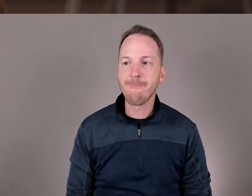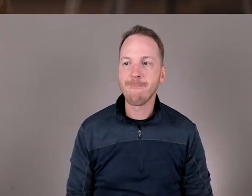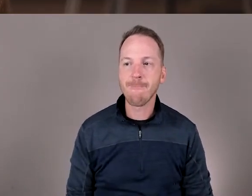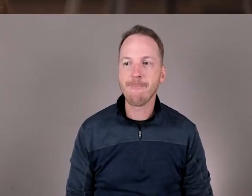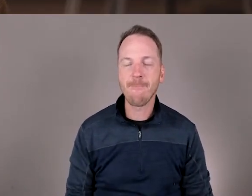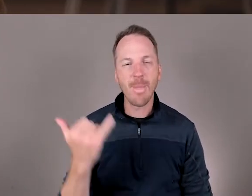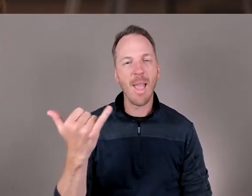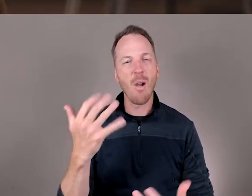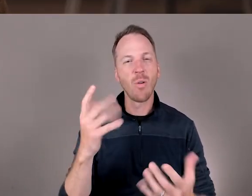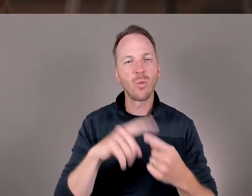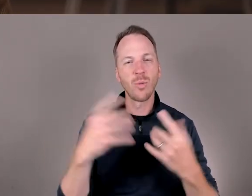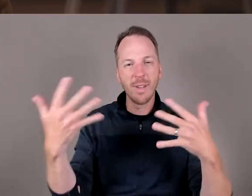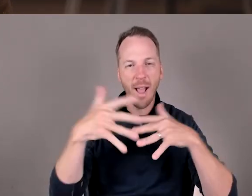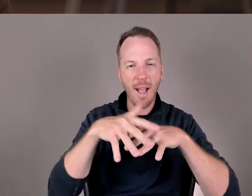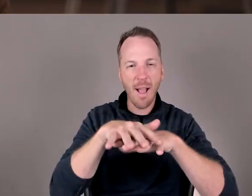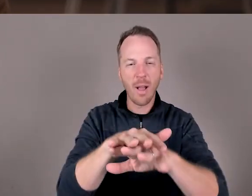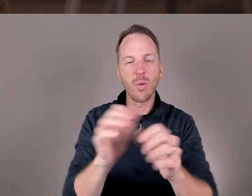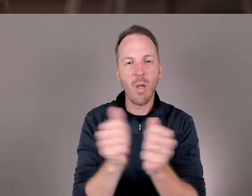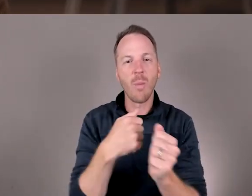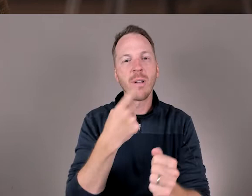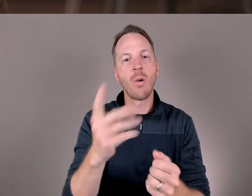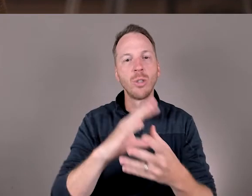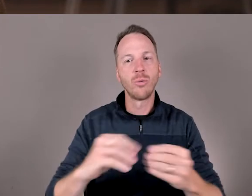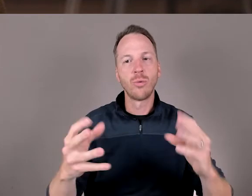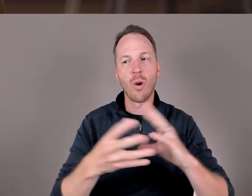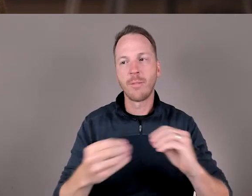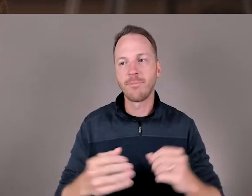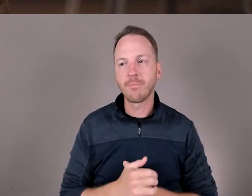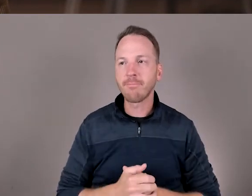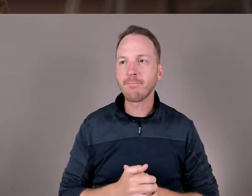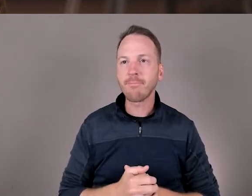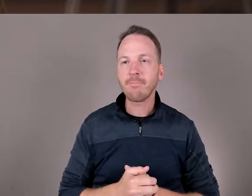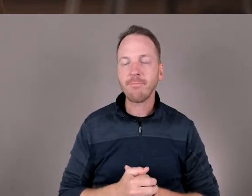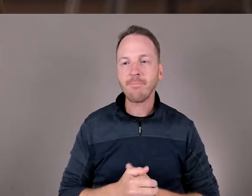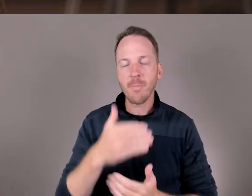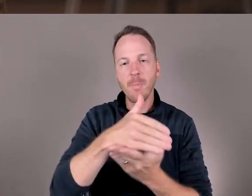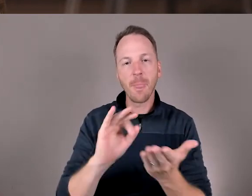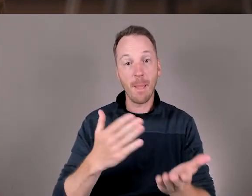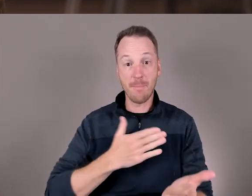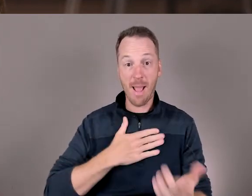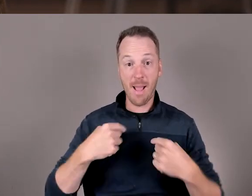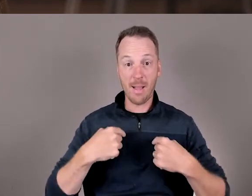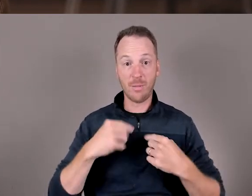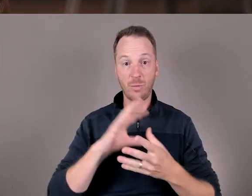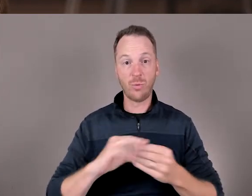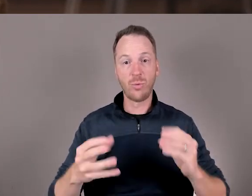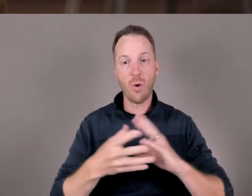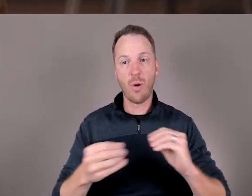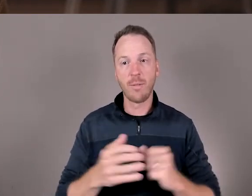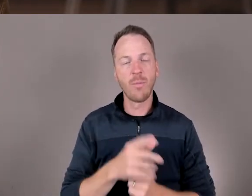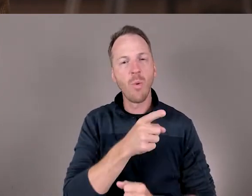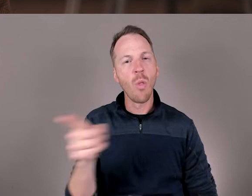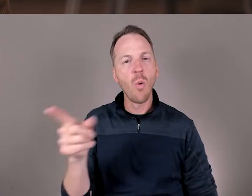To tie this all together, I want to tell you a story. And this is part of my story. Those